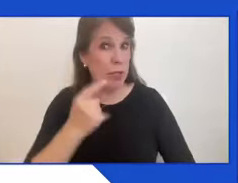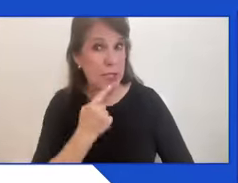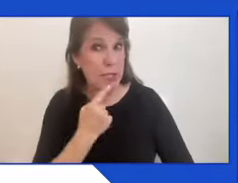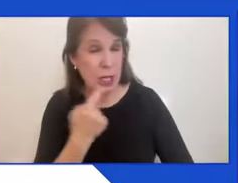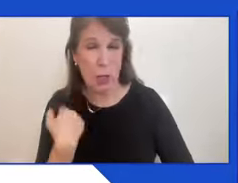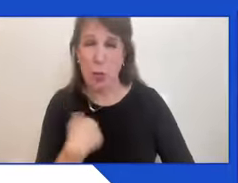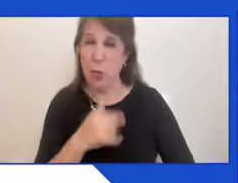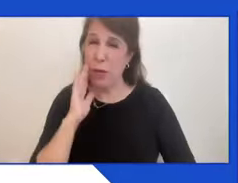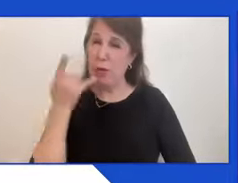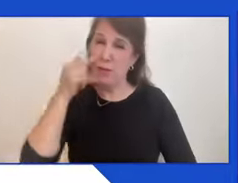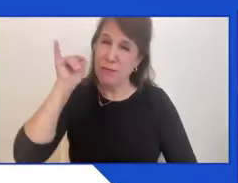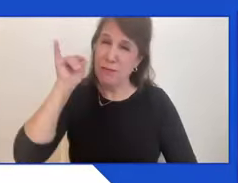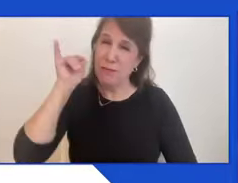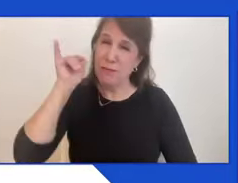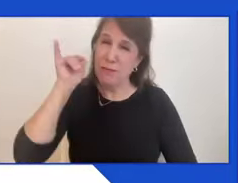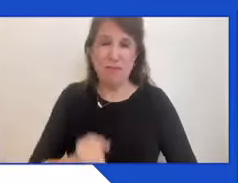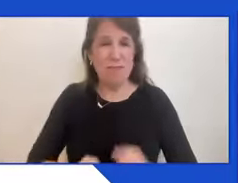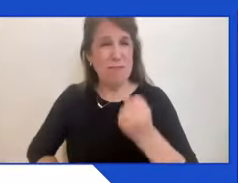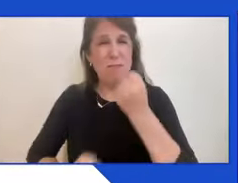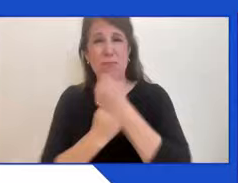stand by Israel.